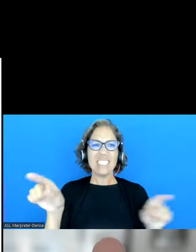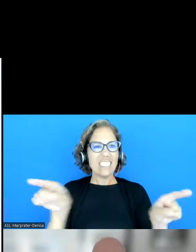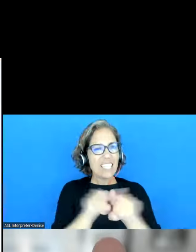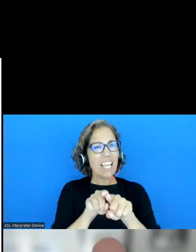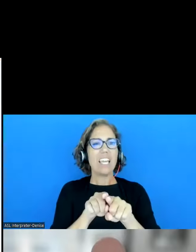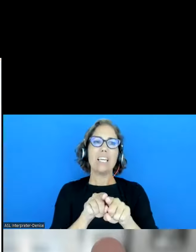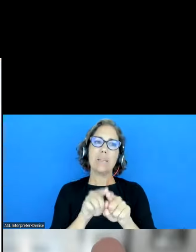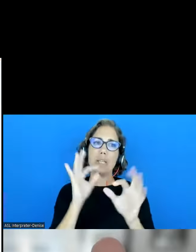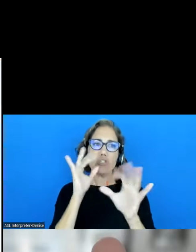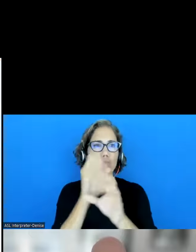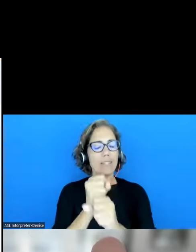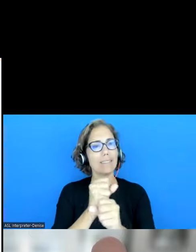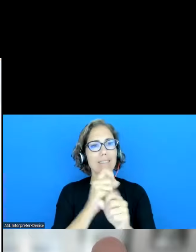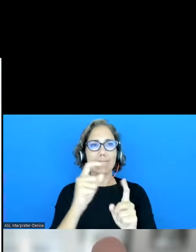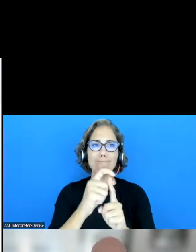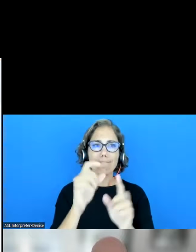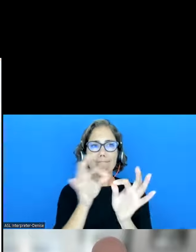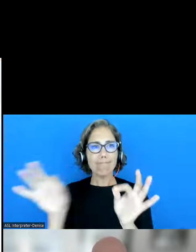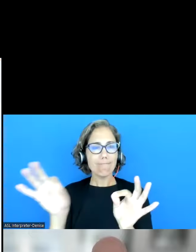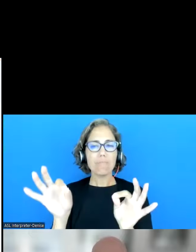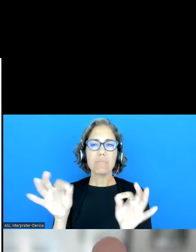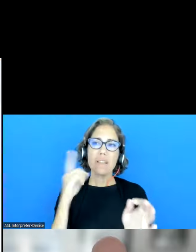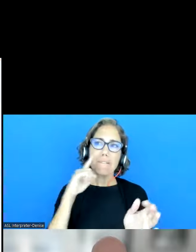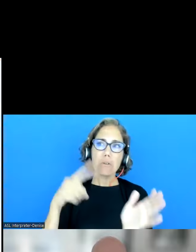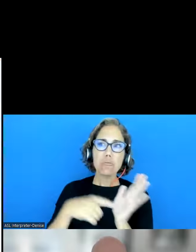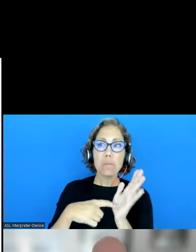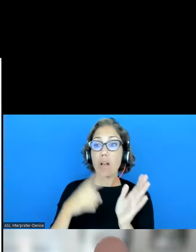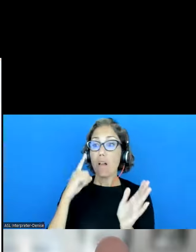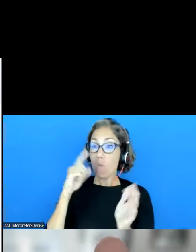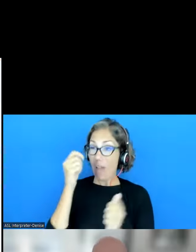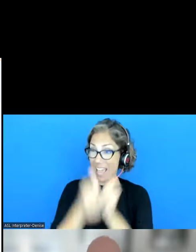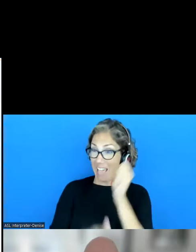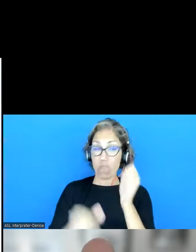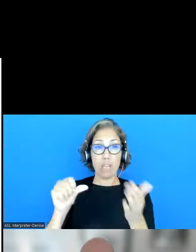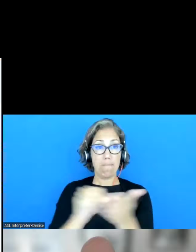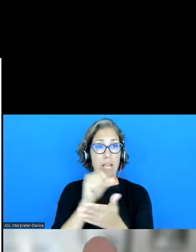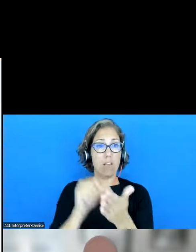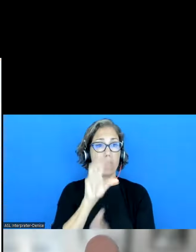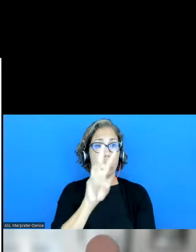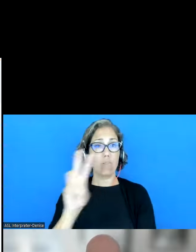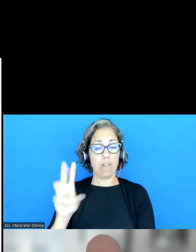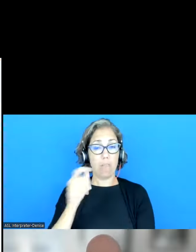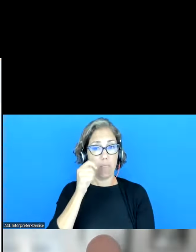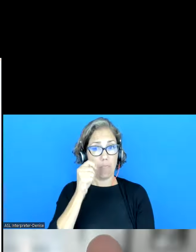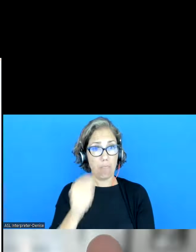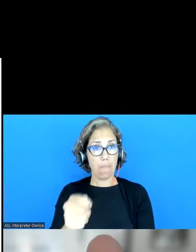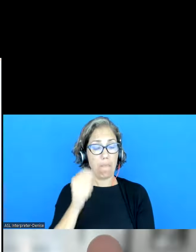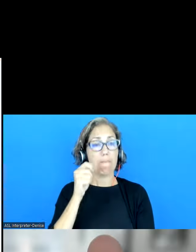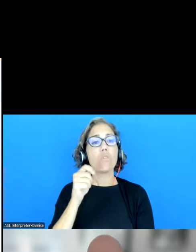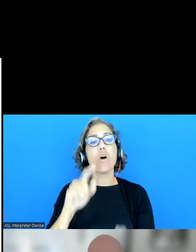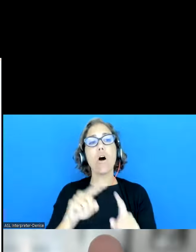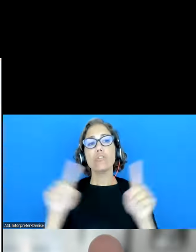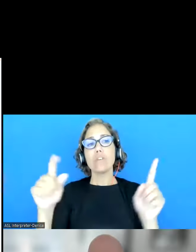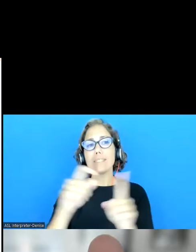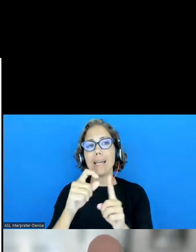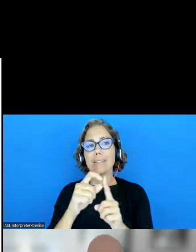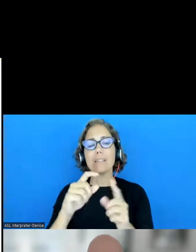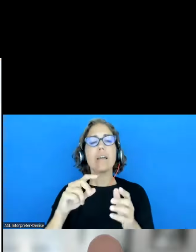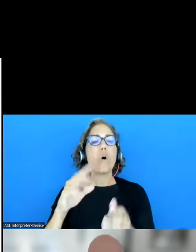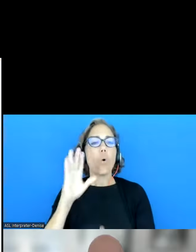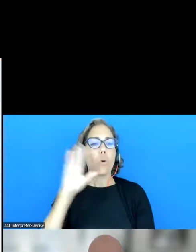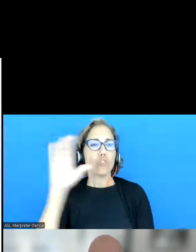could have something that says, all right, so for every page, the magnifier lens alternative text will be search.